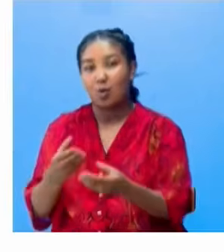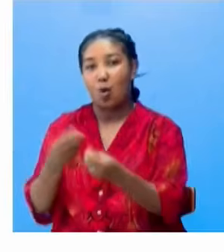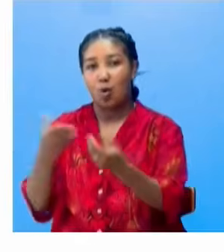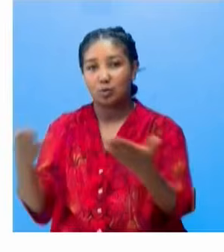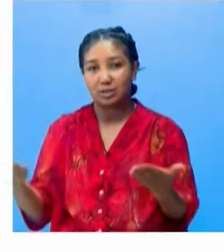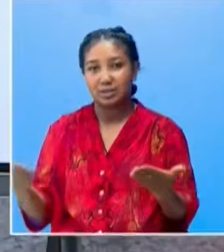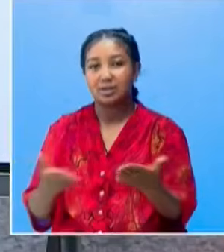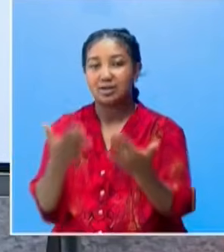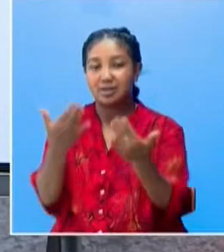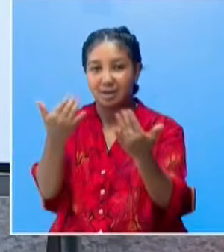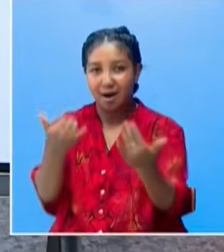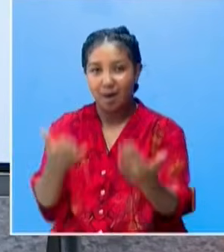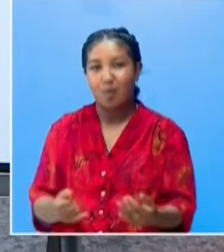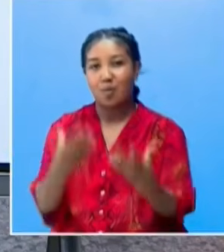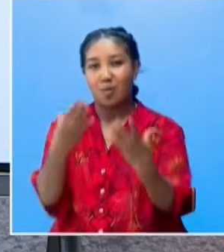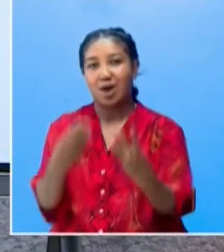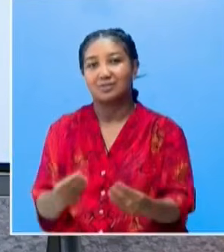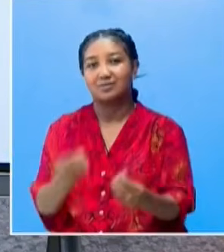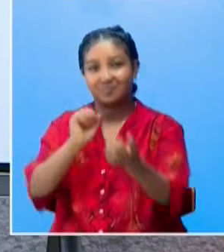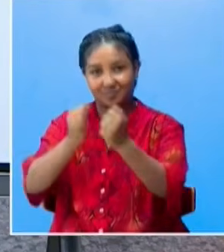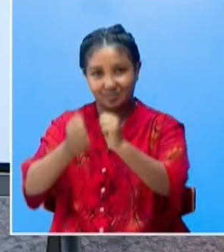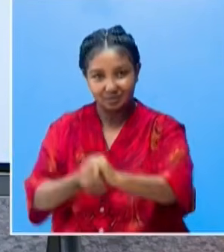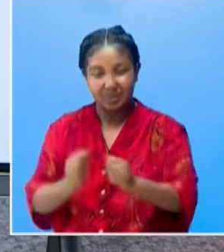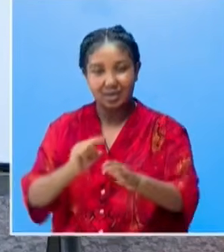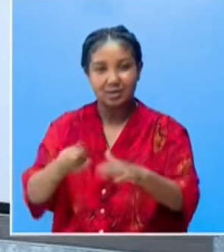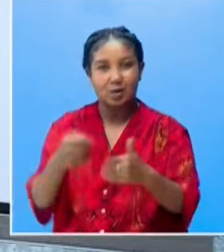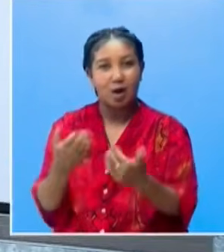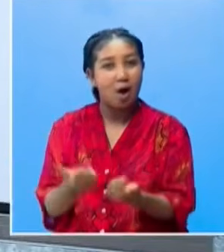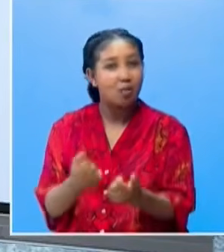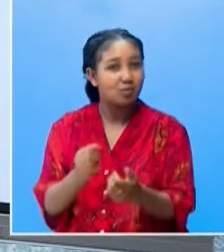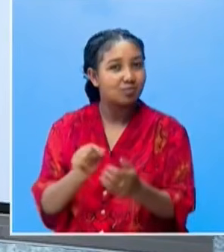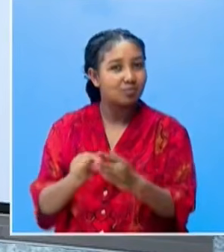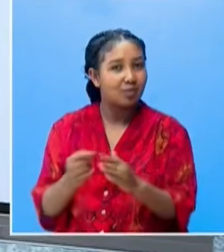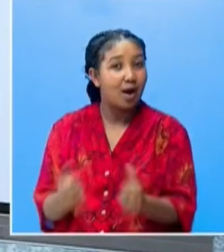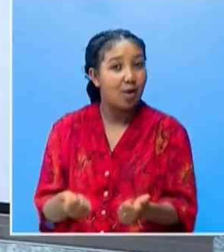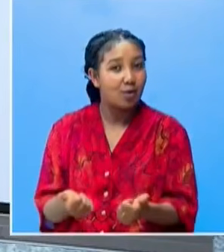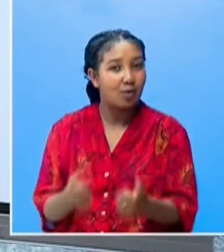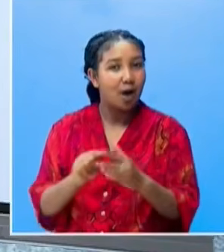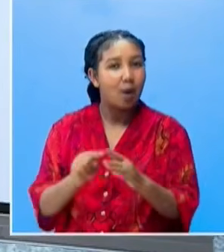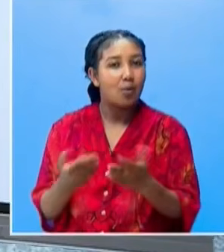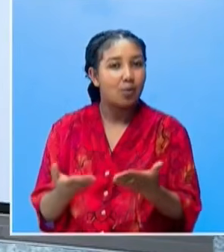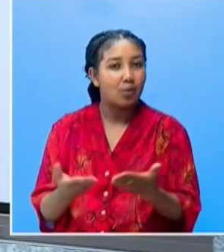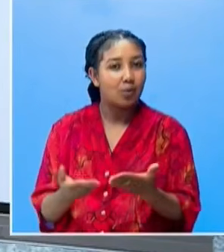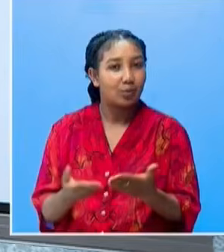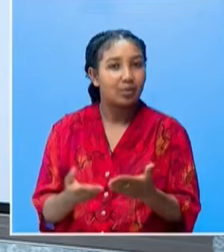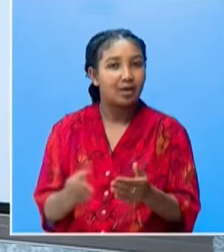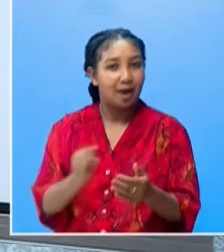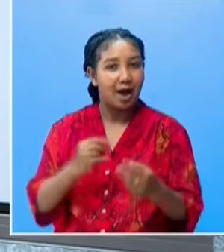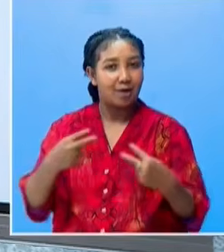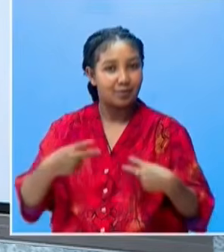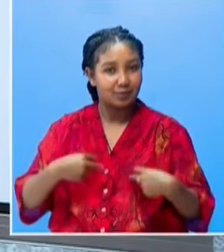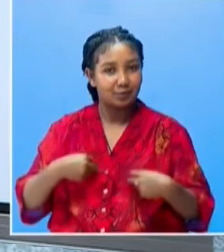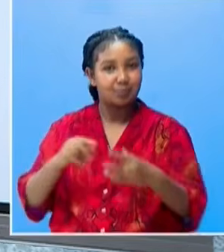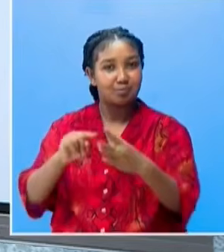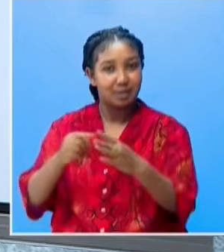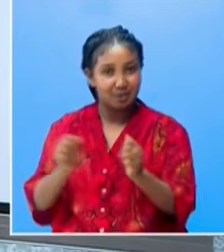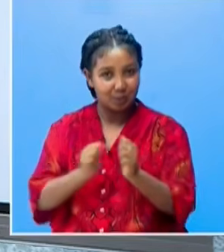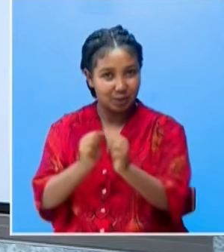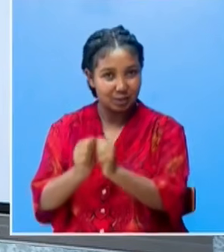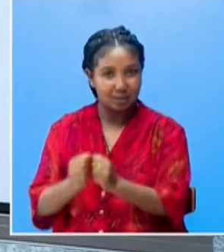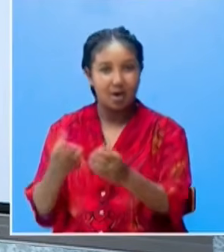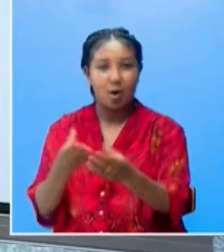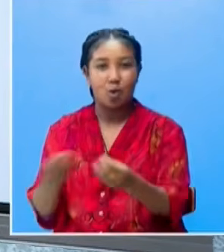going to make a passive sentence, so how should I begin? Yes, I have to begin with